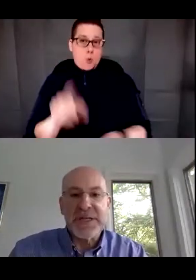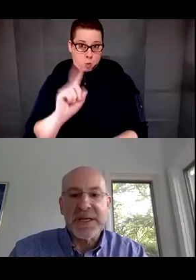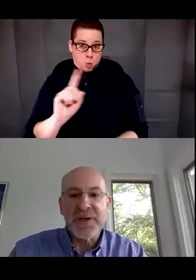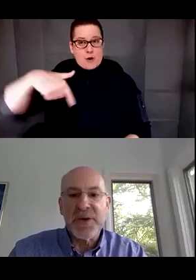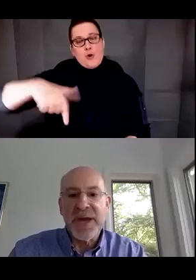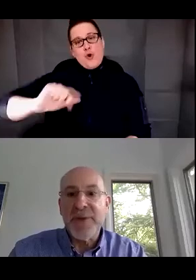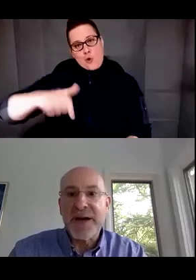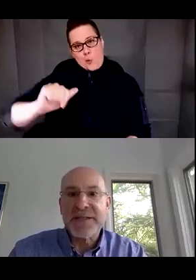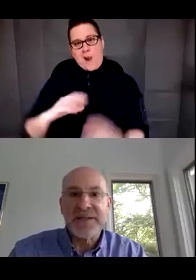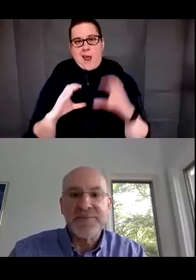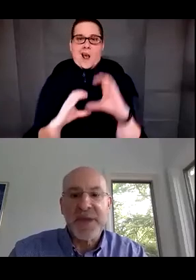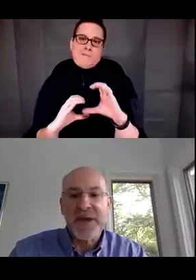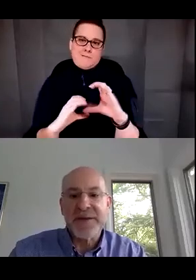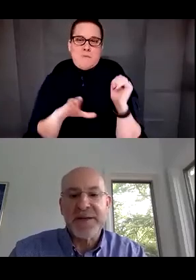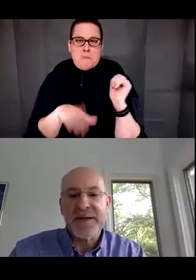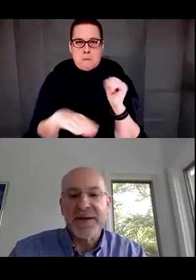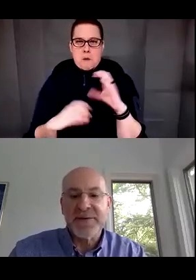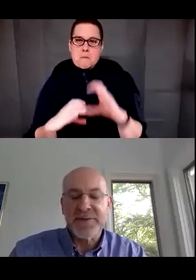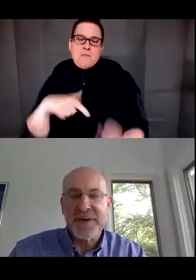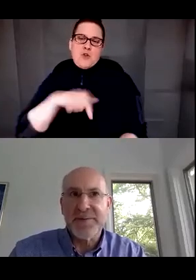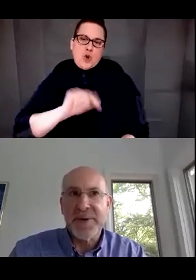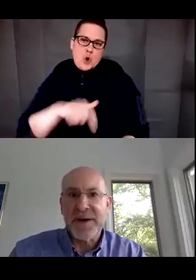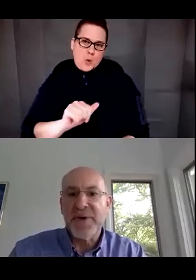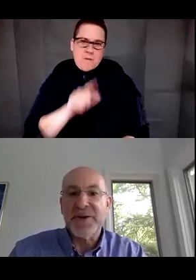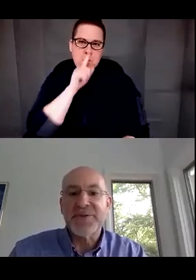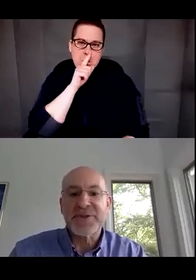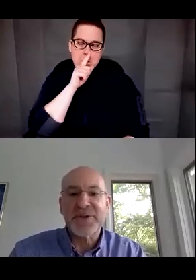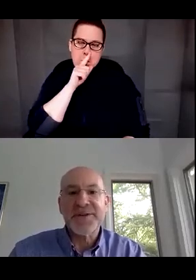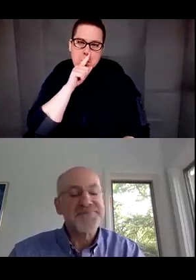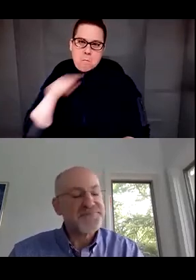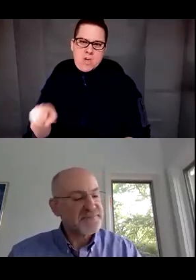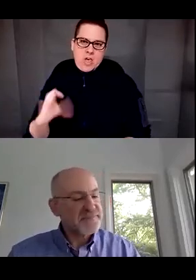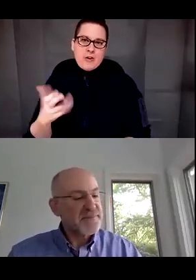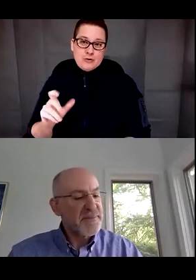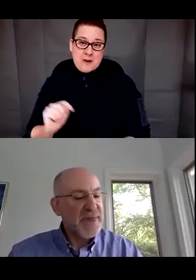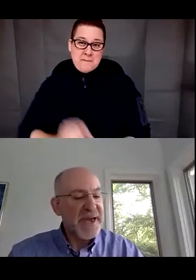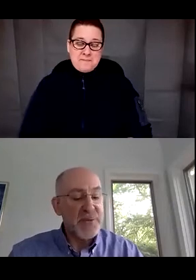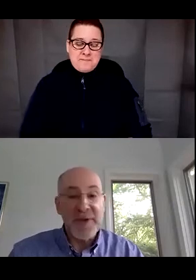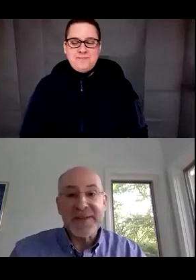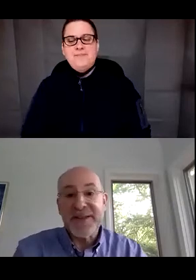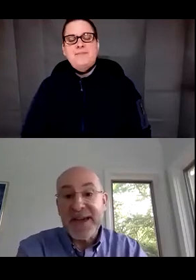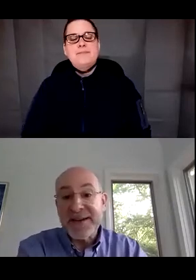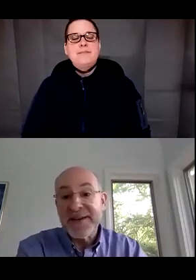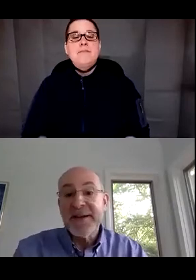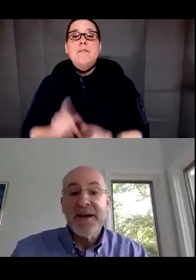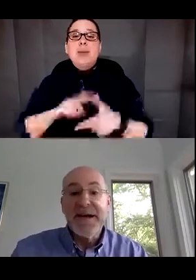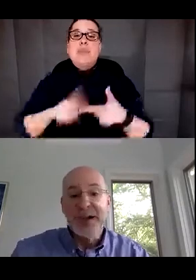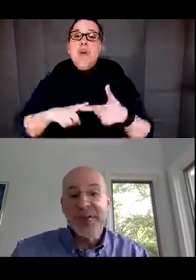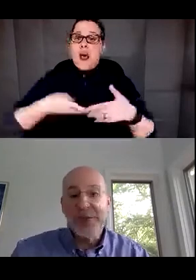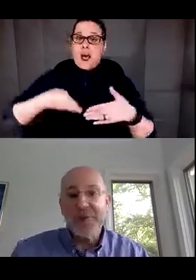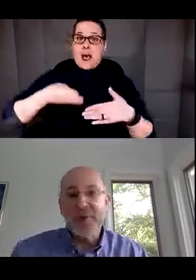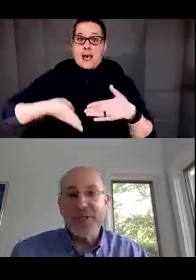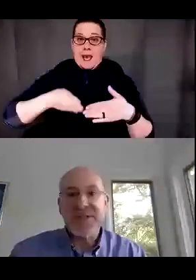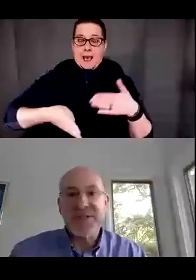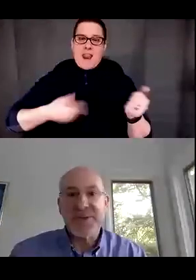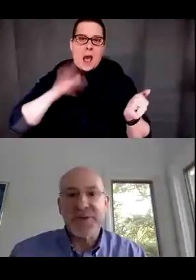in the Q&A box at the, which will be on the bottom right of your screen. And when we get to the end, I'll read